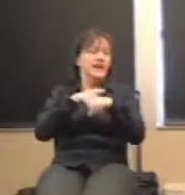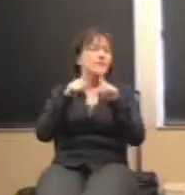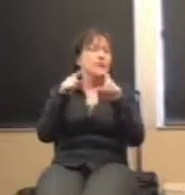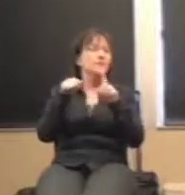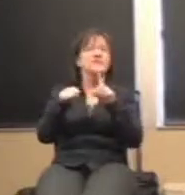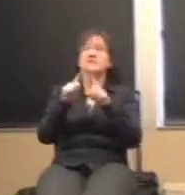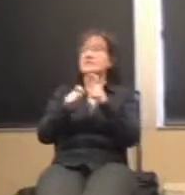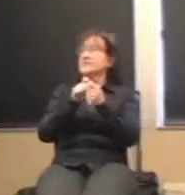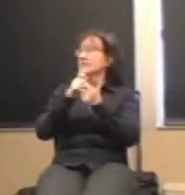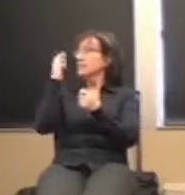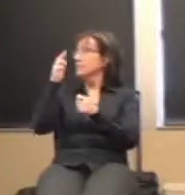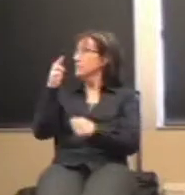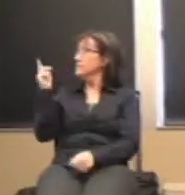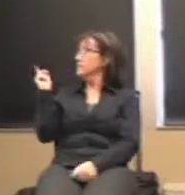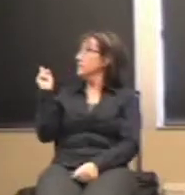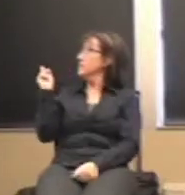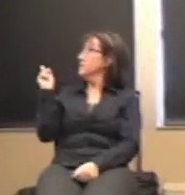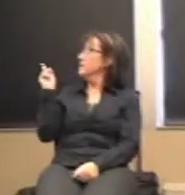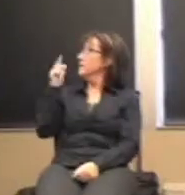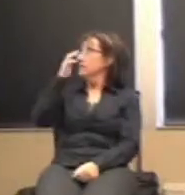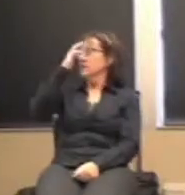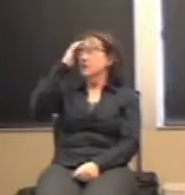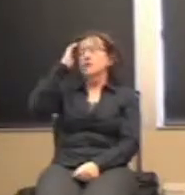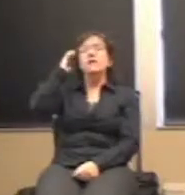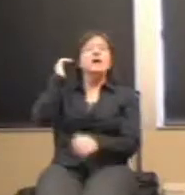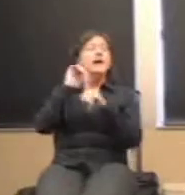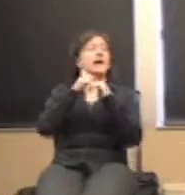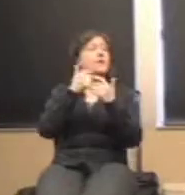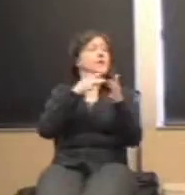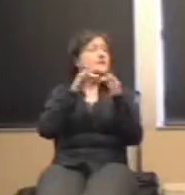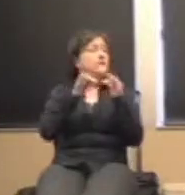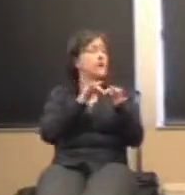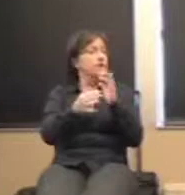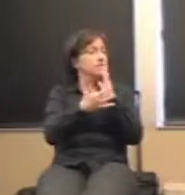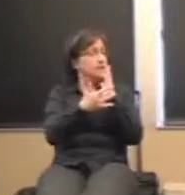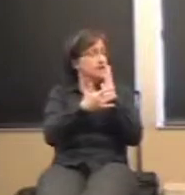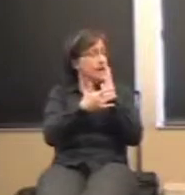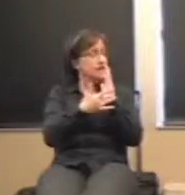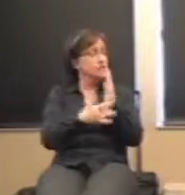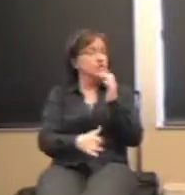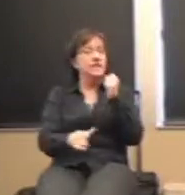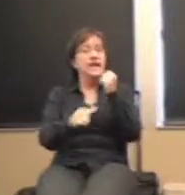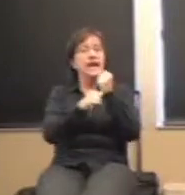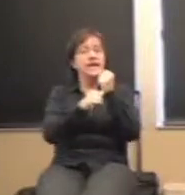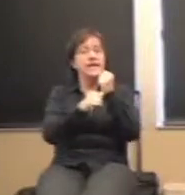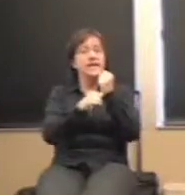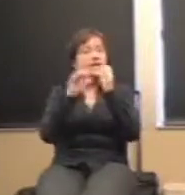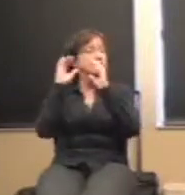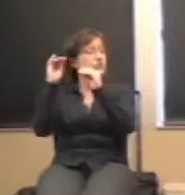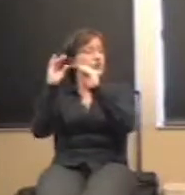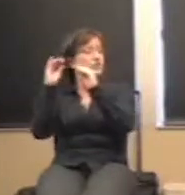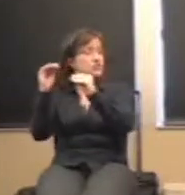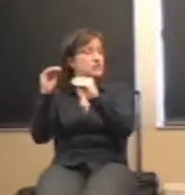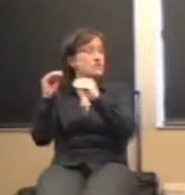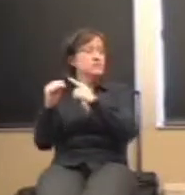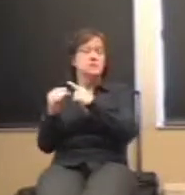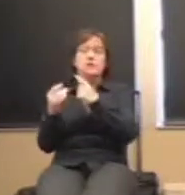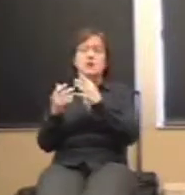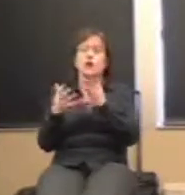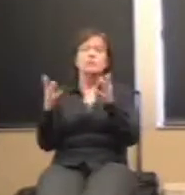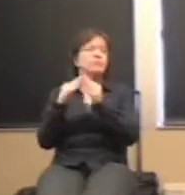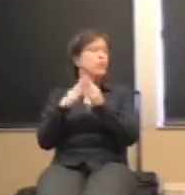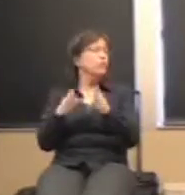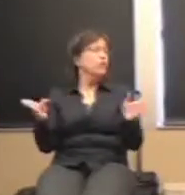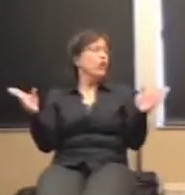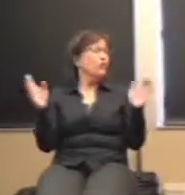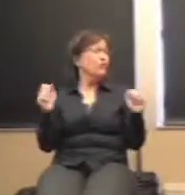is how they defined technology-aided instruction and intervention. How much more broad could we really